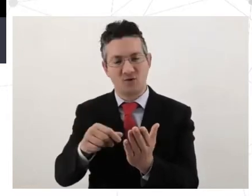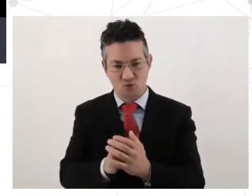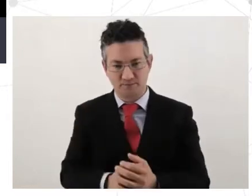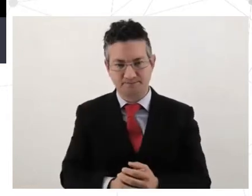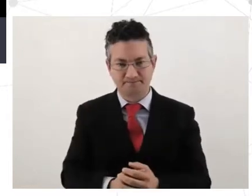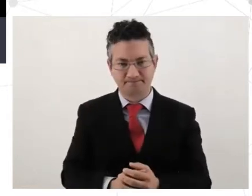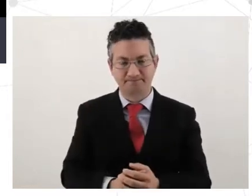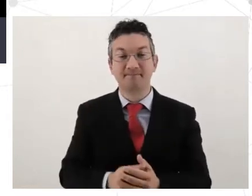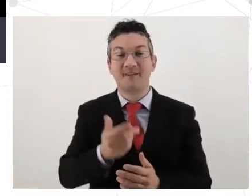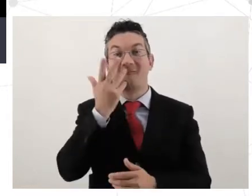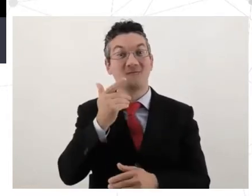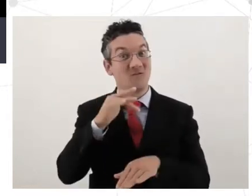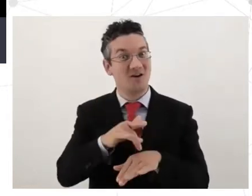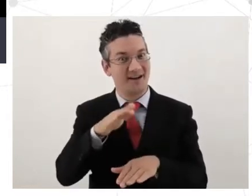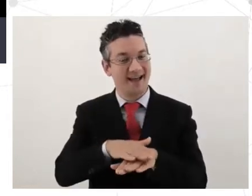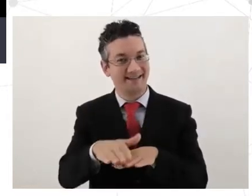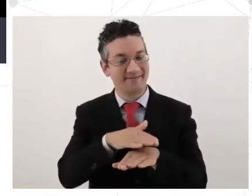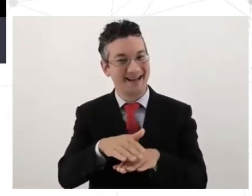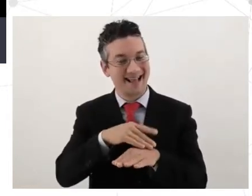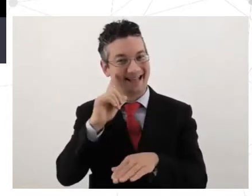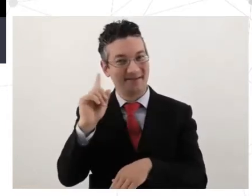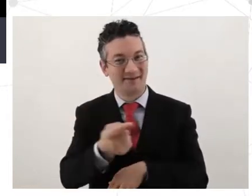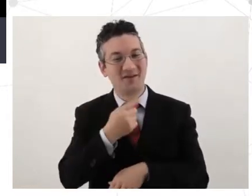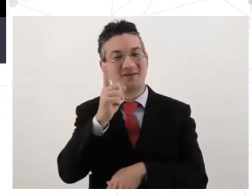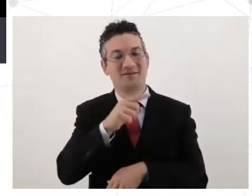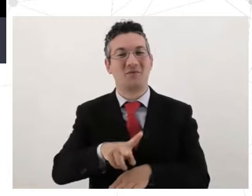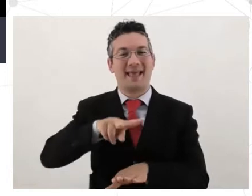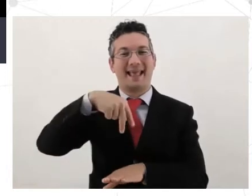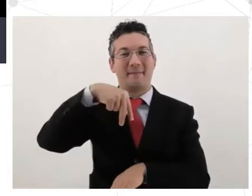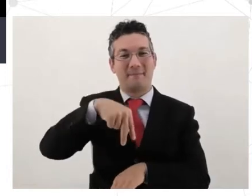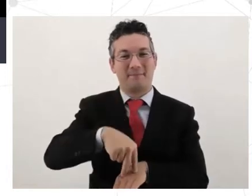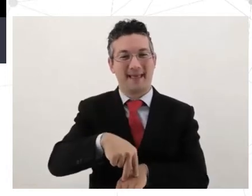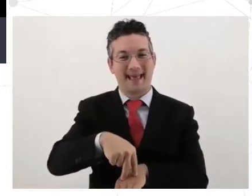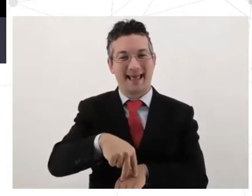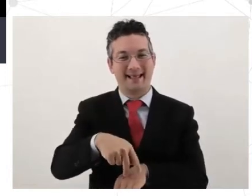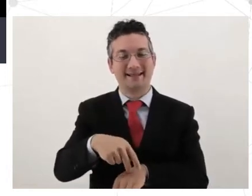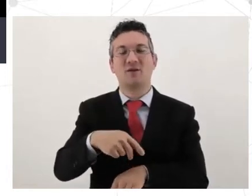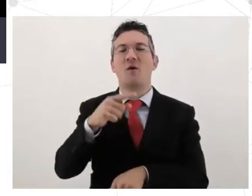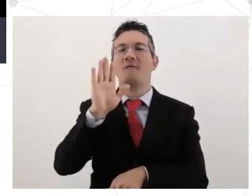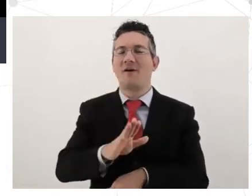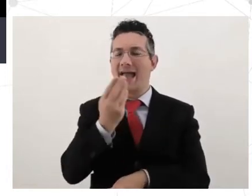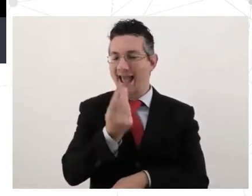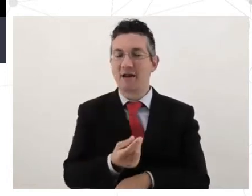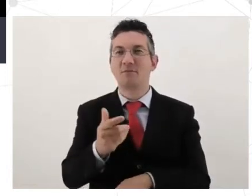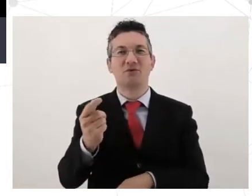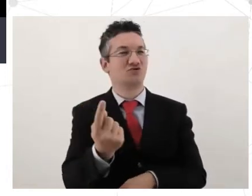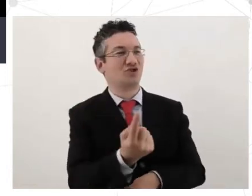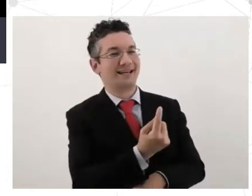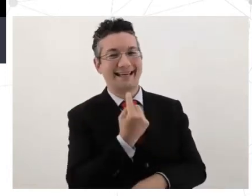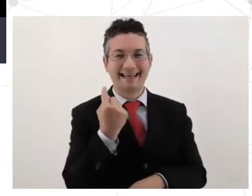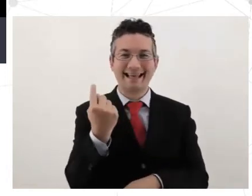return to the Soundscape Street Preview homepage and now hear the beacon sound providing 3D audio guidance towards the Pont